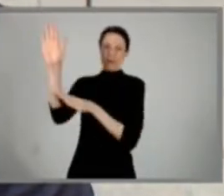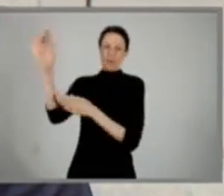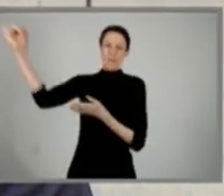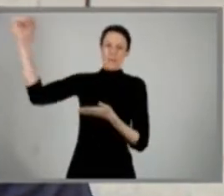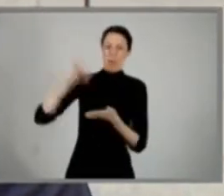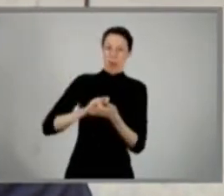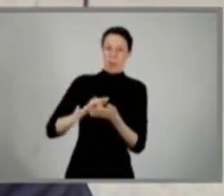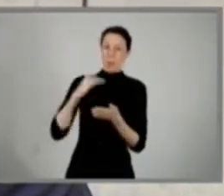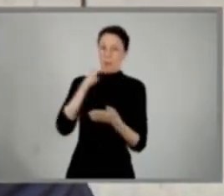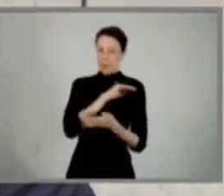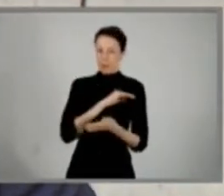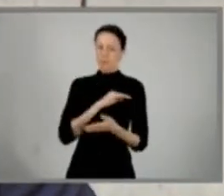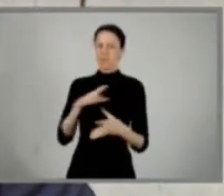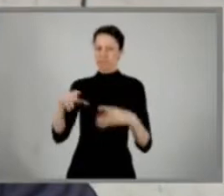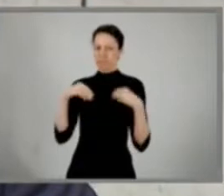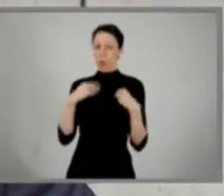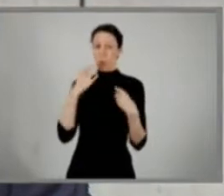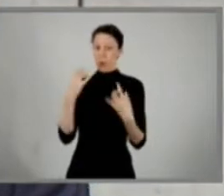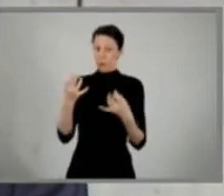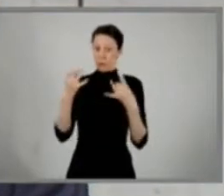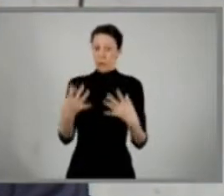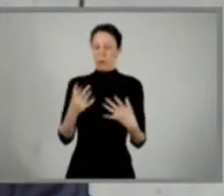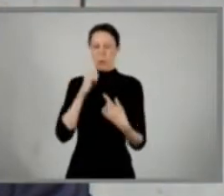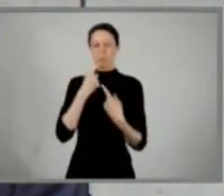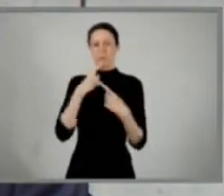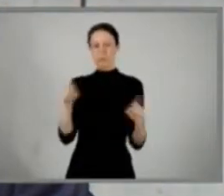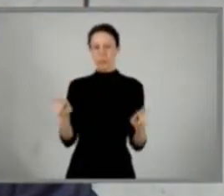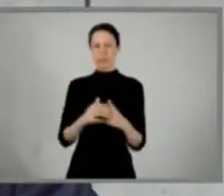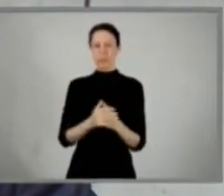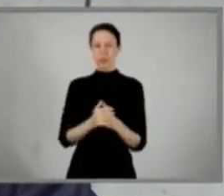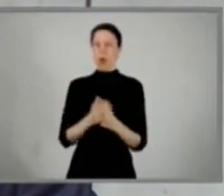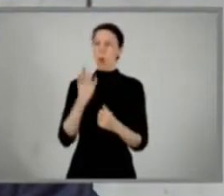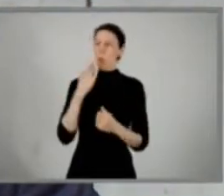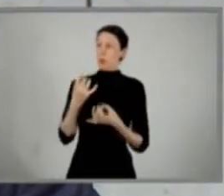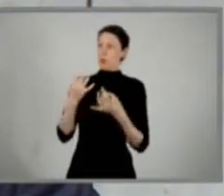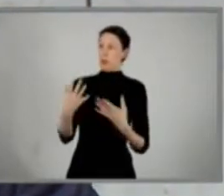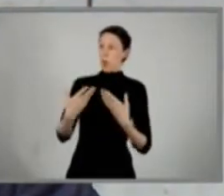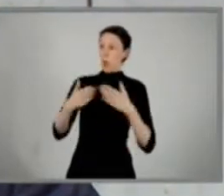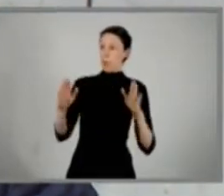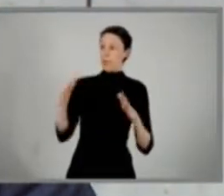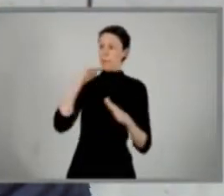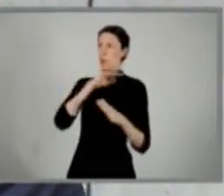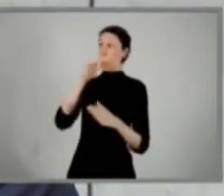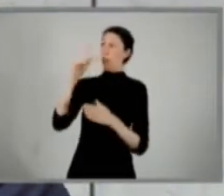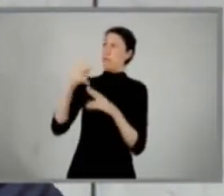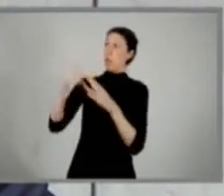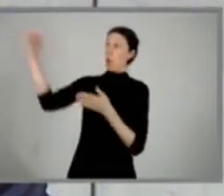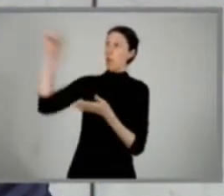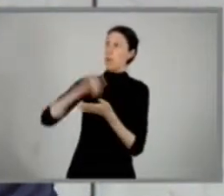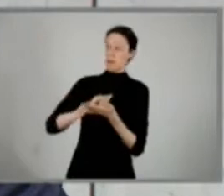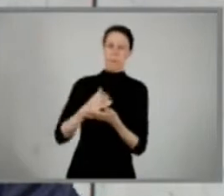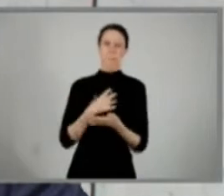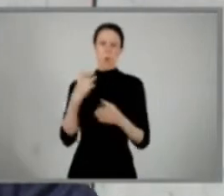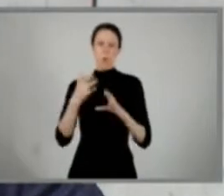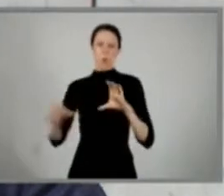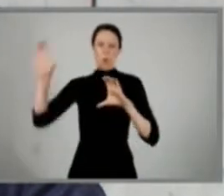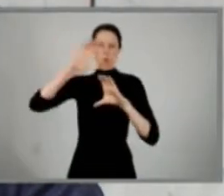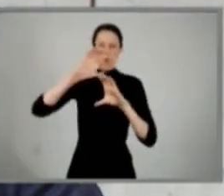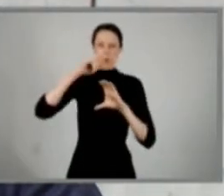those flights again, that will help us get many more Australians back. And the figures I talked to you about before of around about the